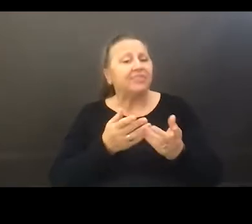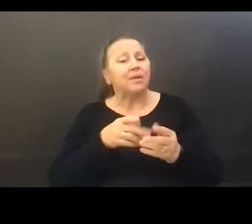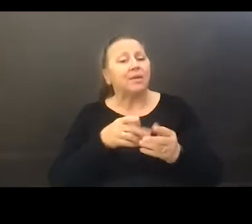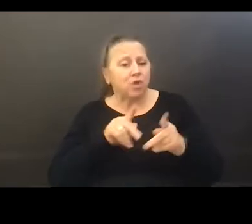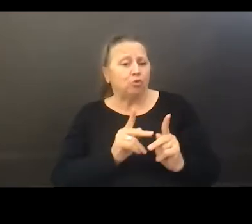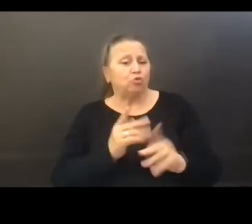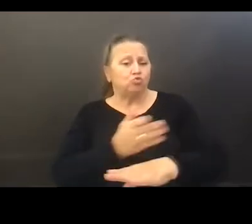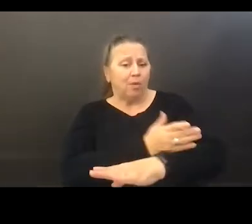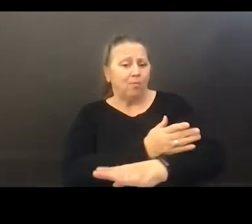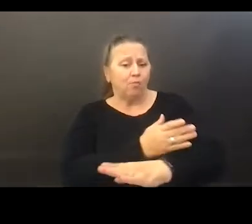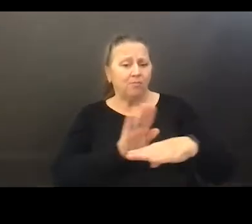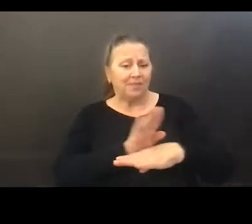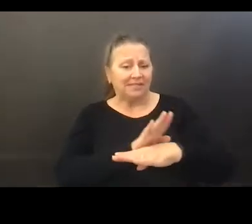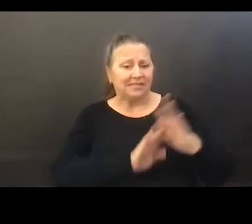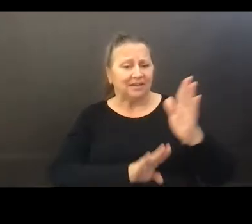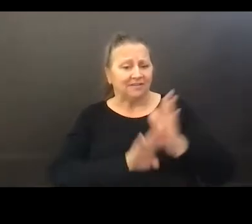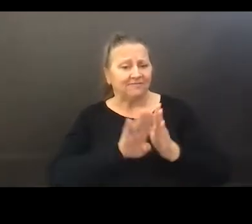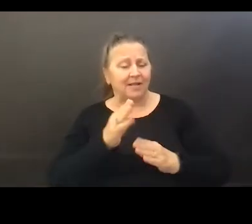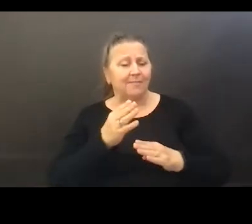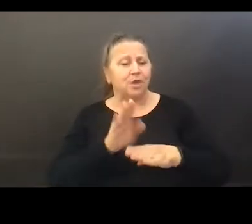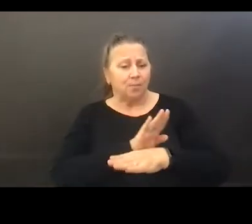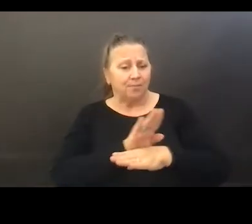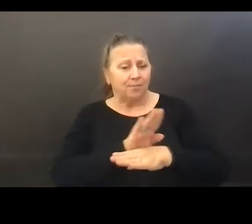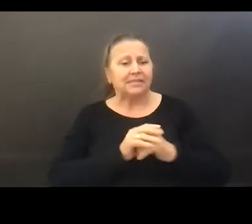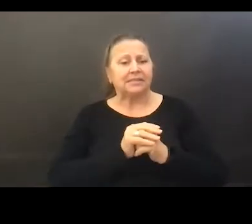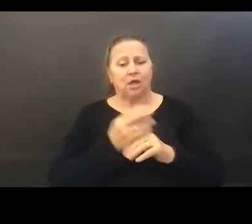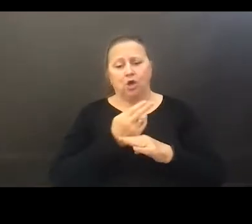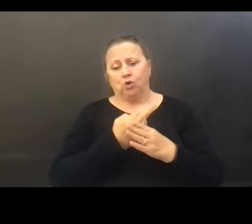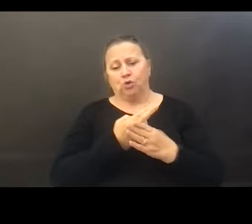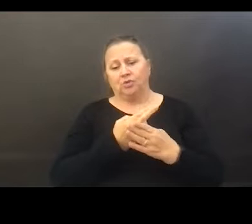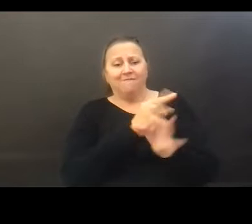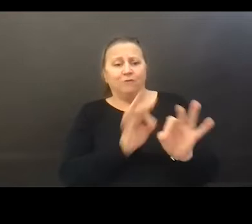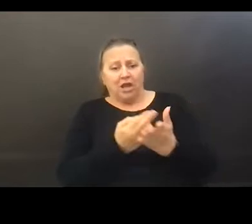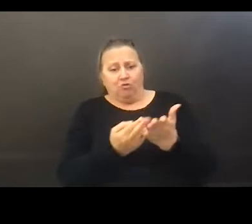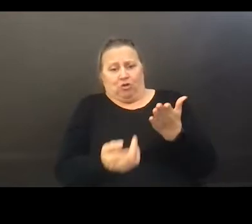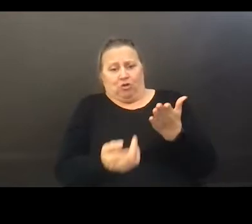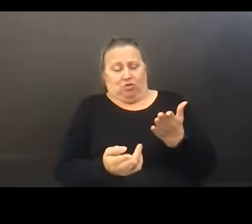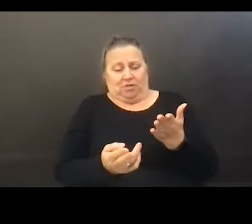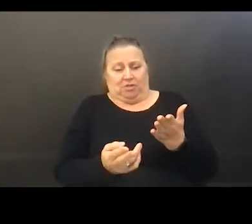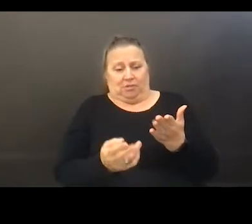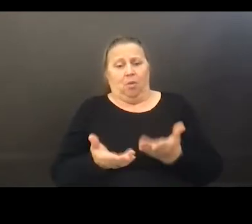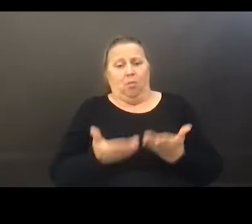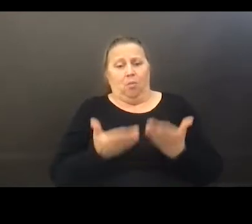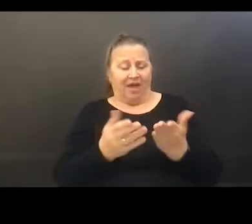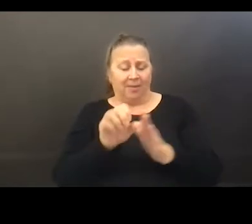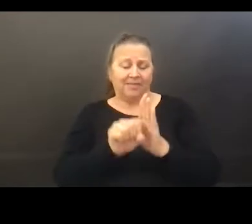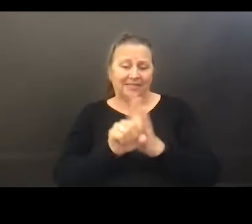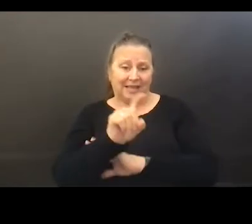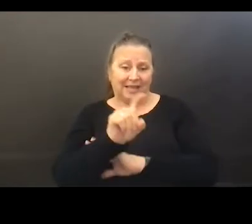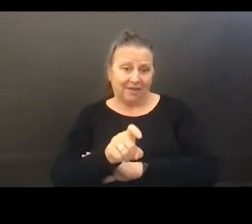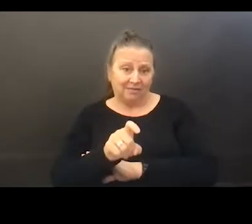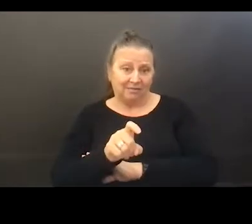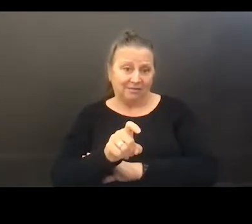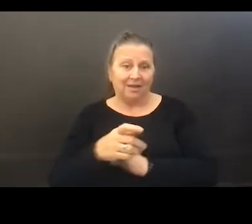businesses and develop their businesses further using resources, free resources provided by the state of Texas. And it's our